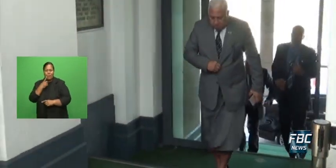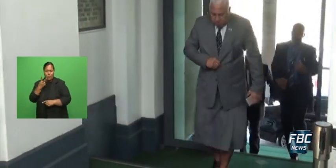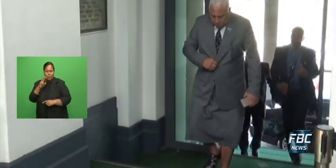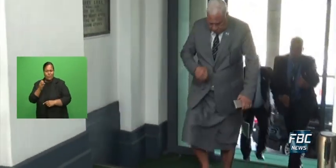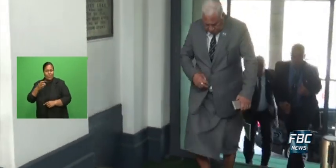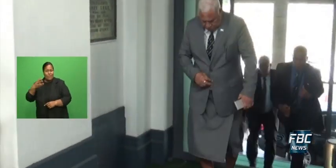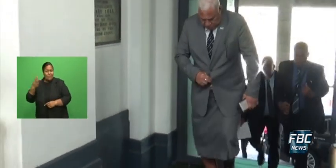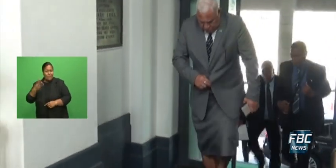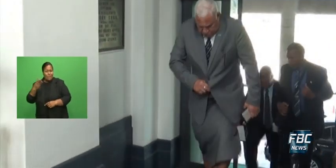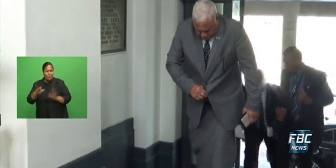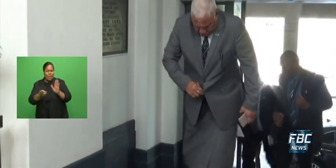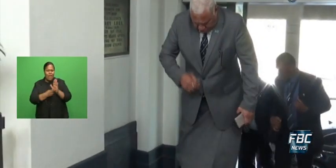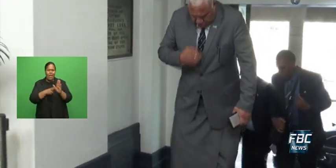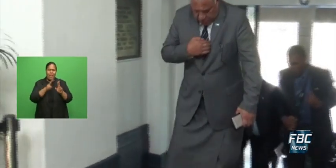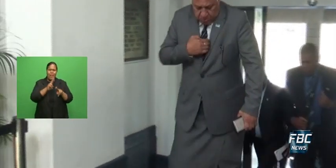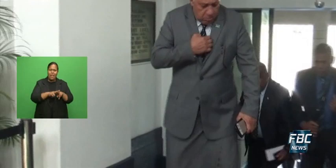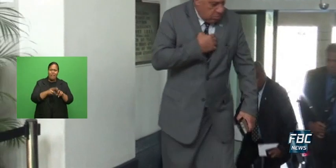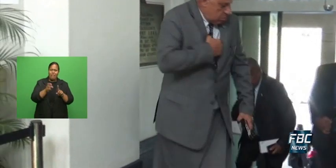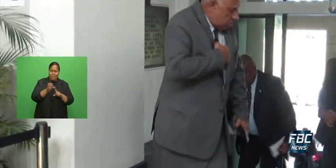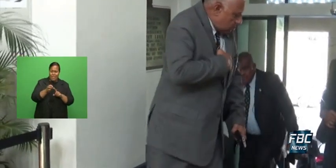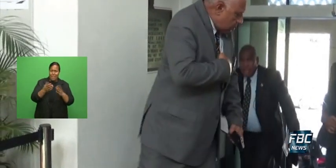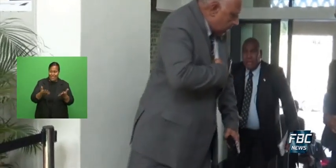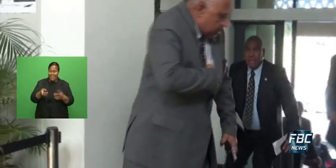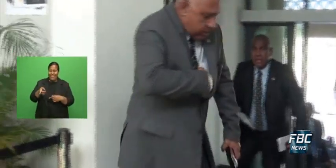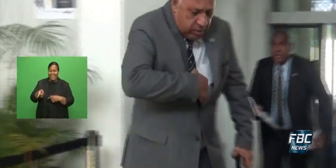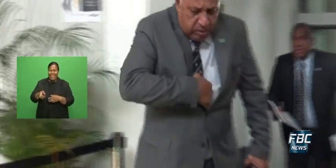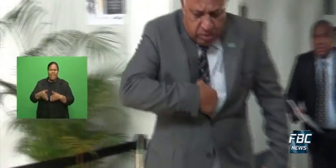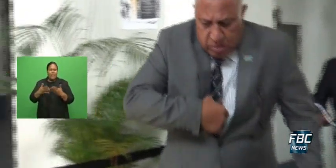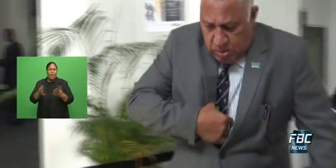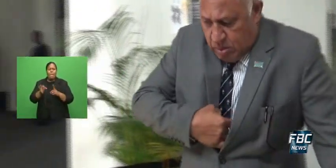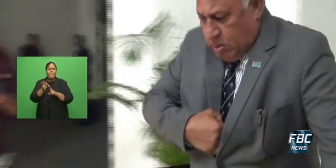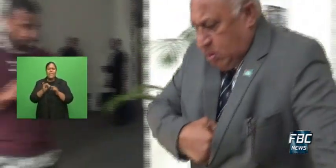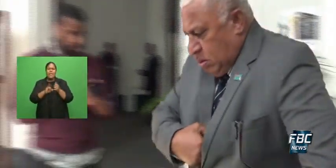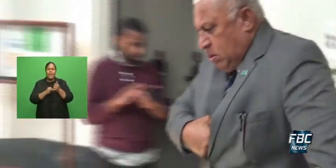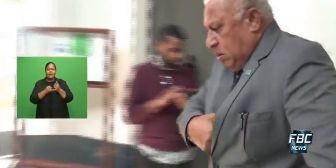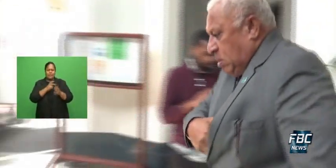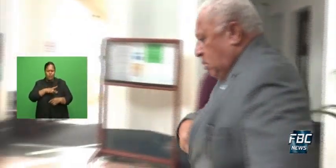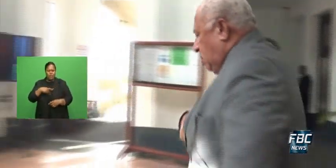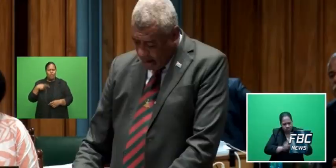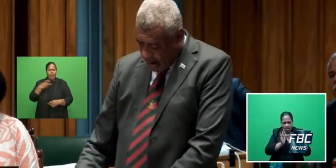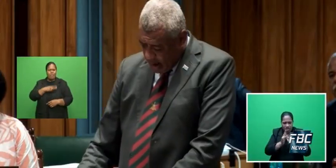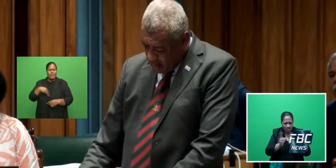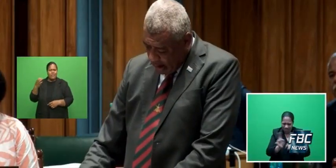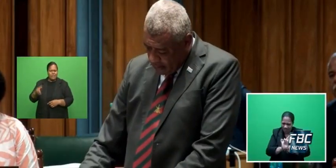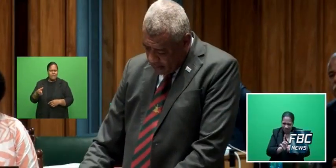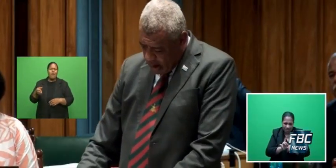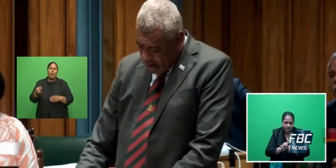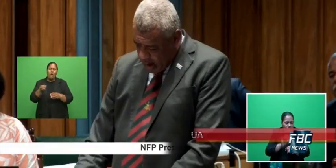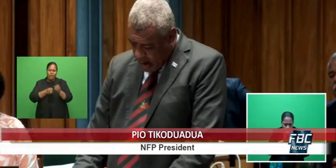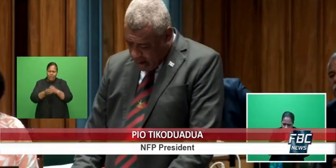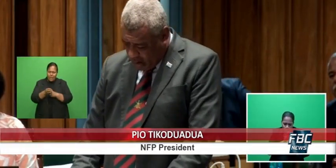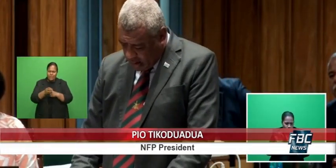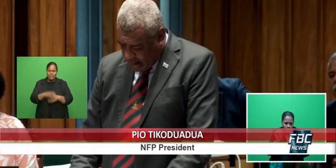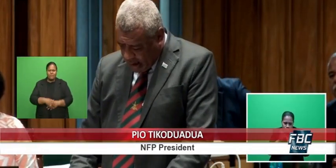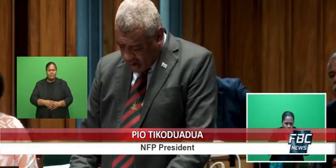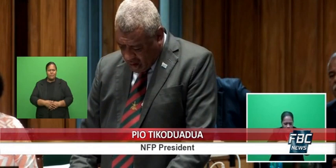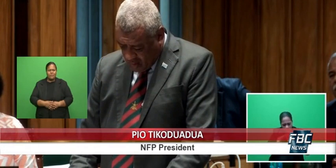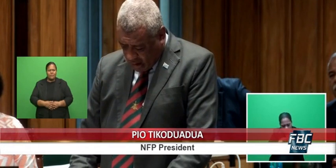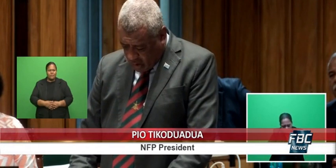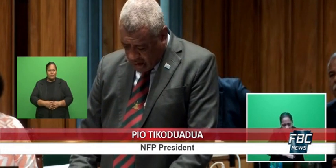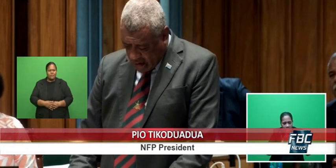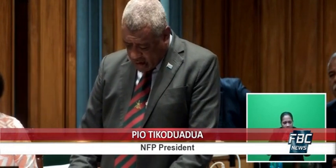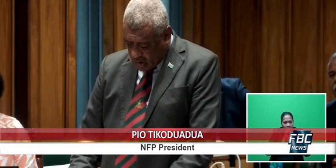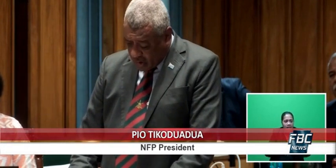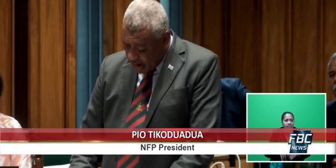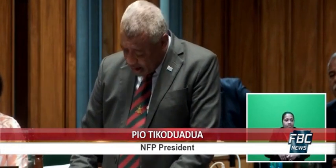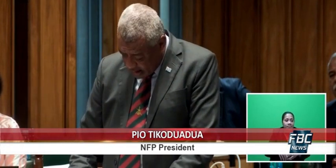when the NFP MP was the PS in the Prime Minister's office. I will not read the entire email that contained the Honourable